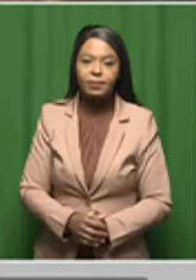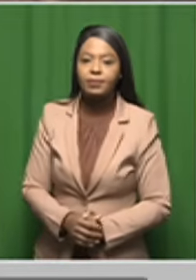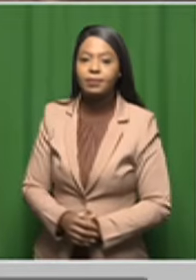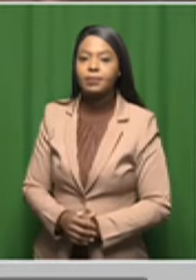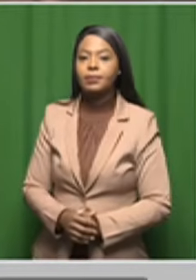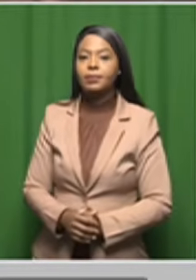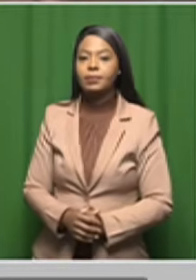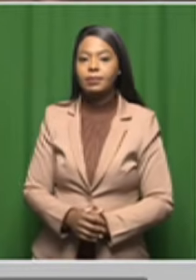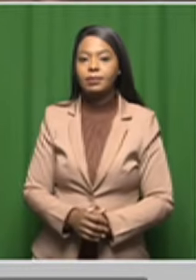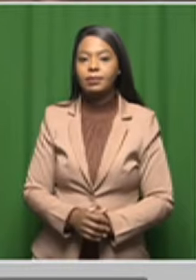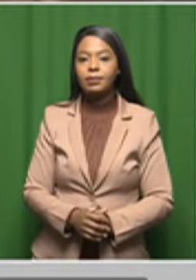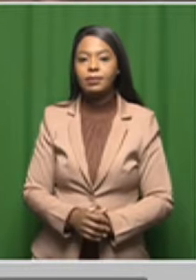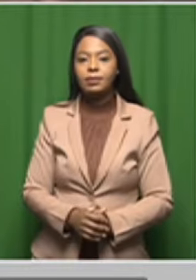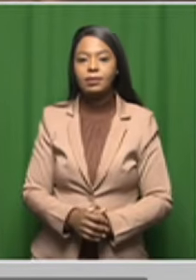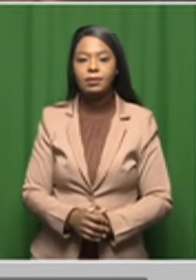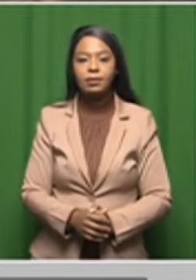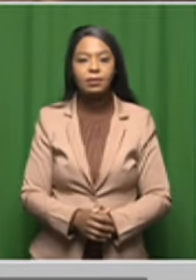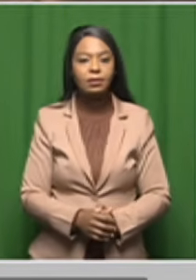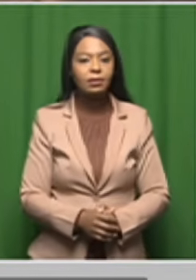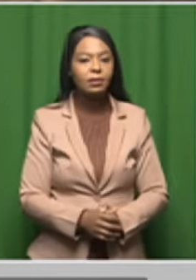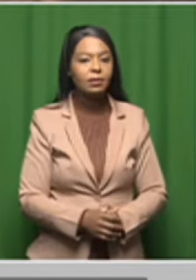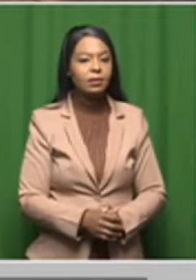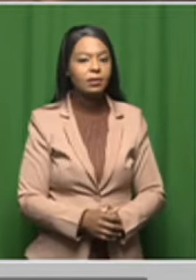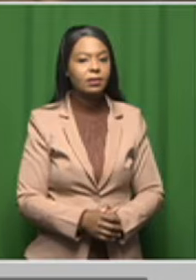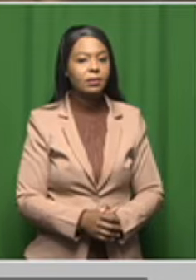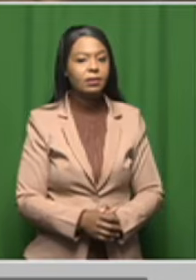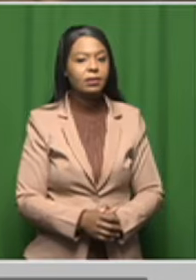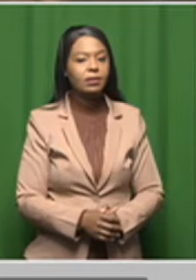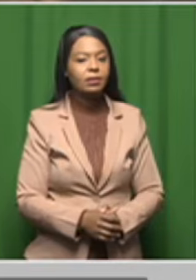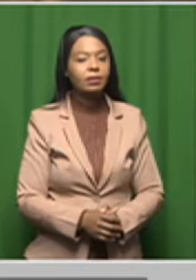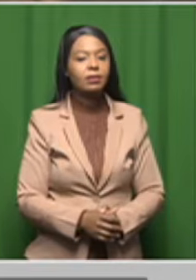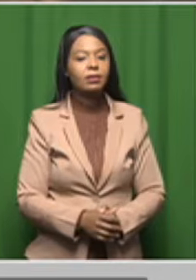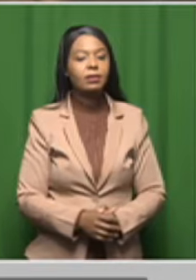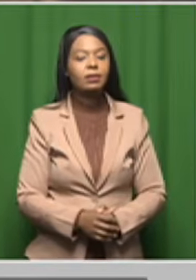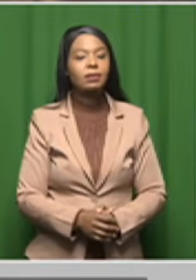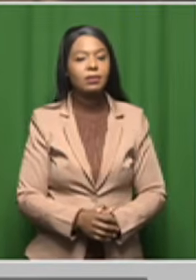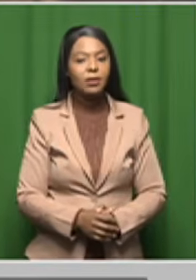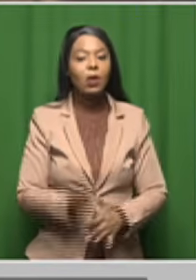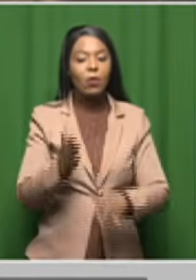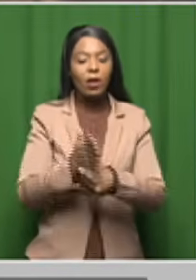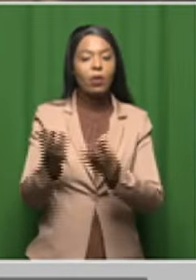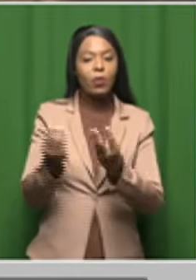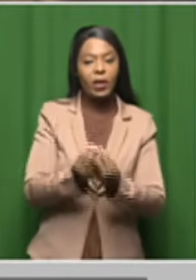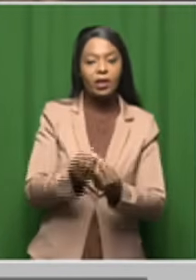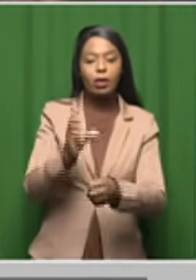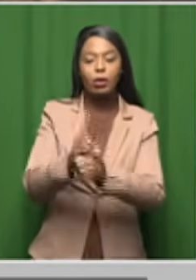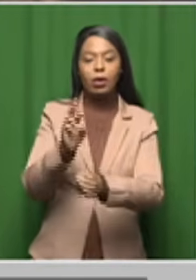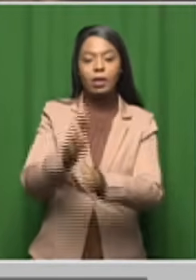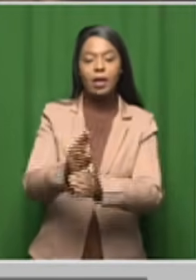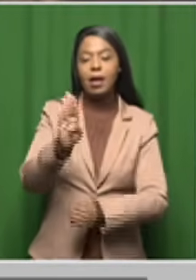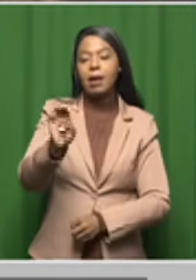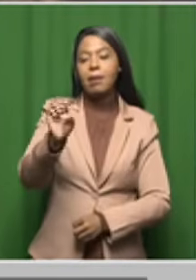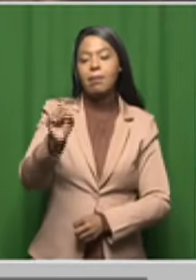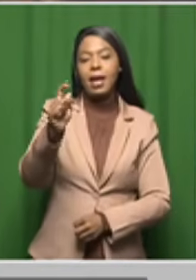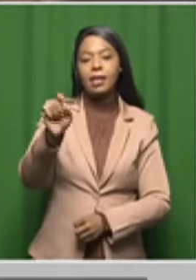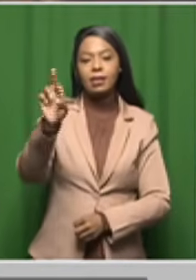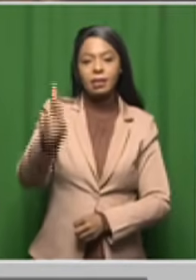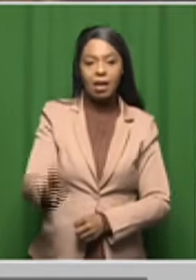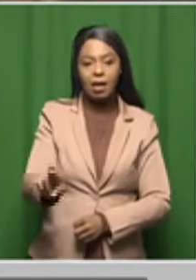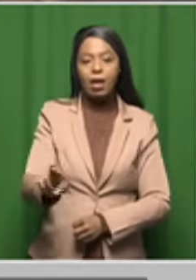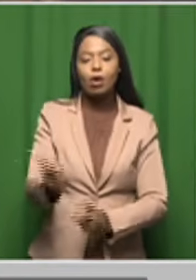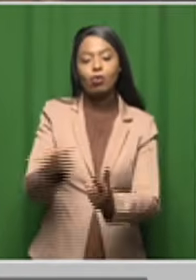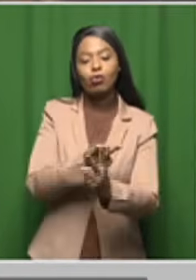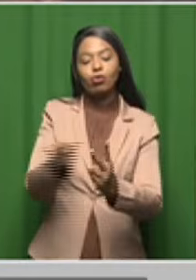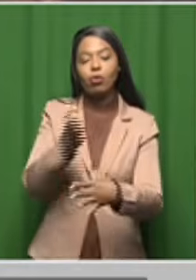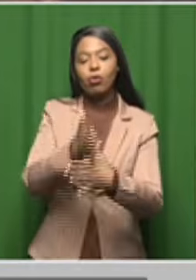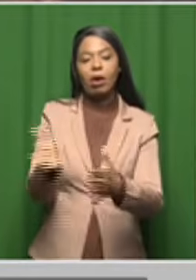Yeah. I don't get the question. I was just asking about working alongside Dr. Bester, what that collaboration must have been like, just to